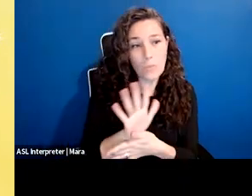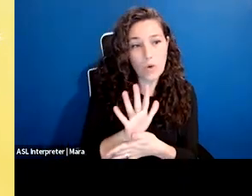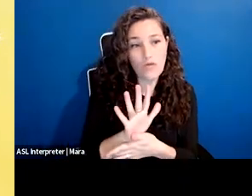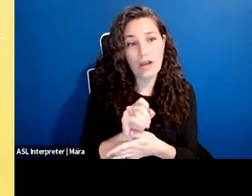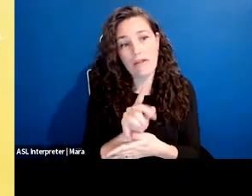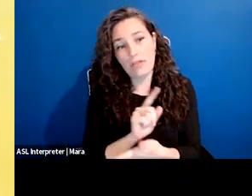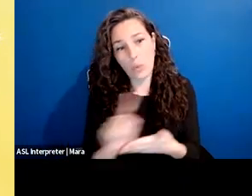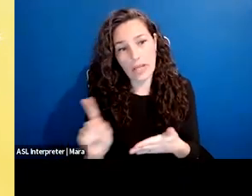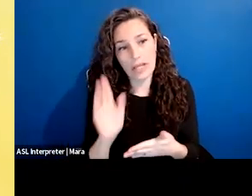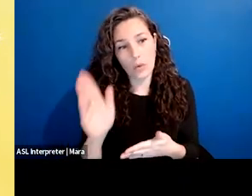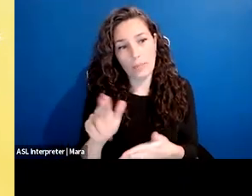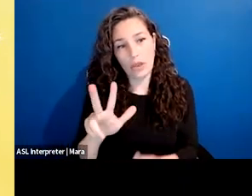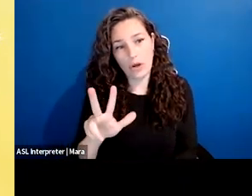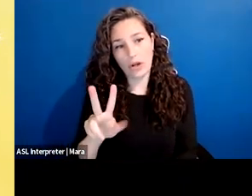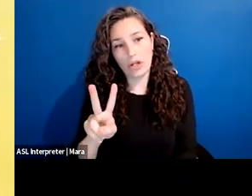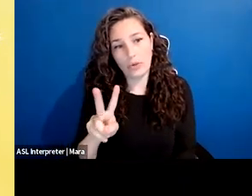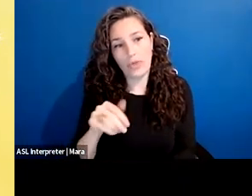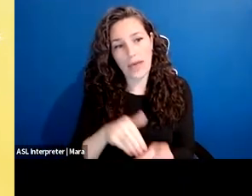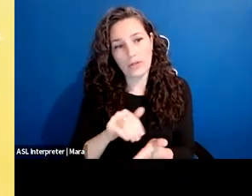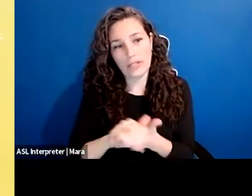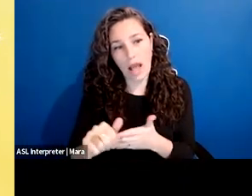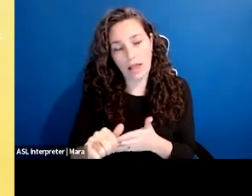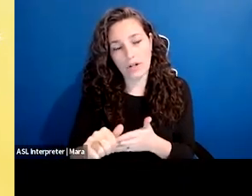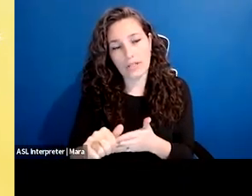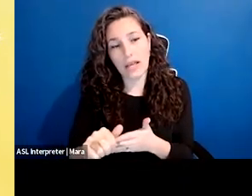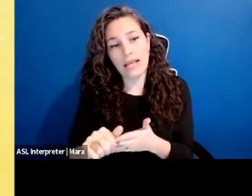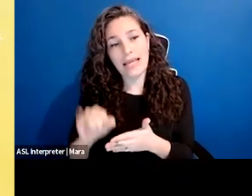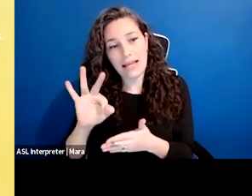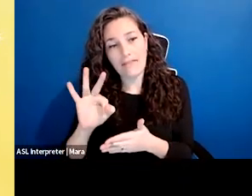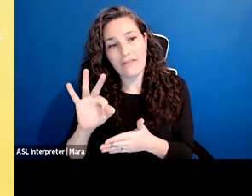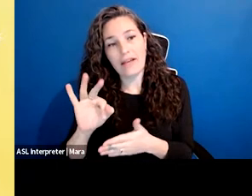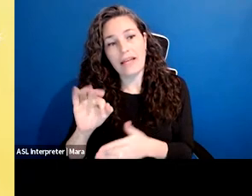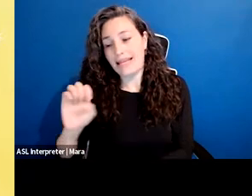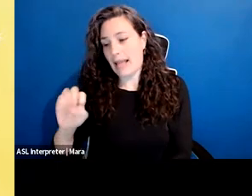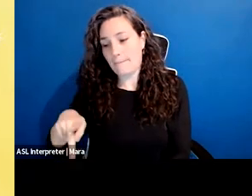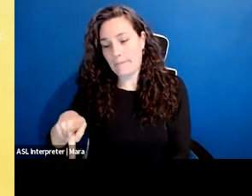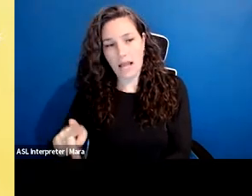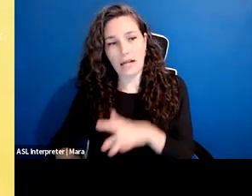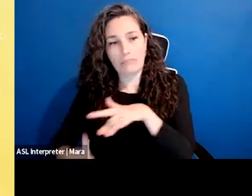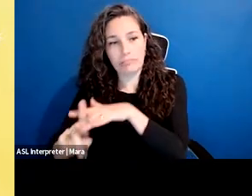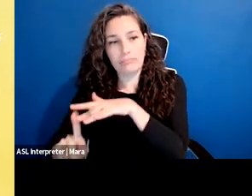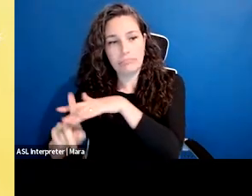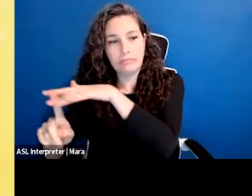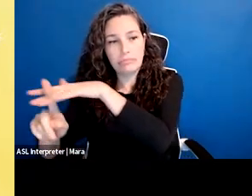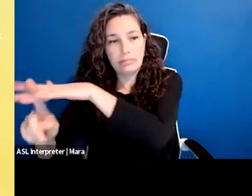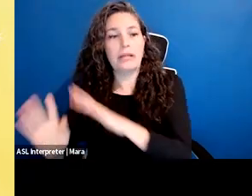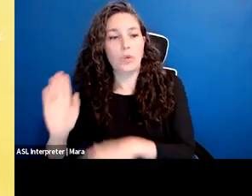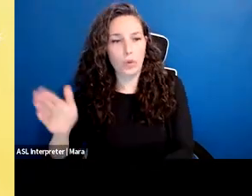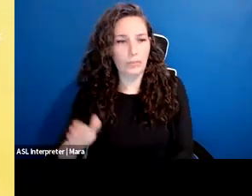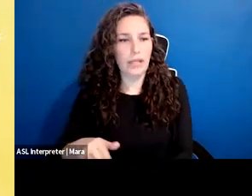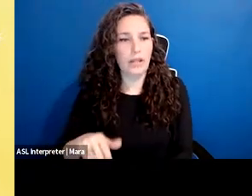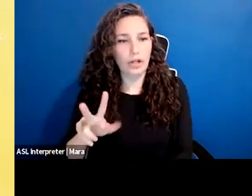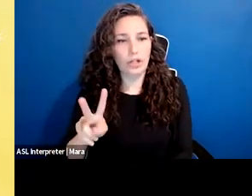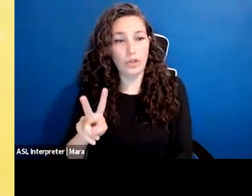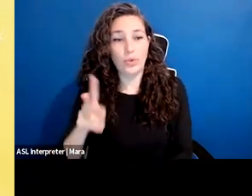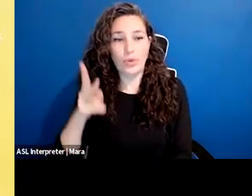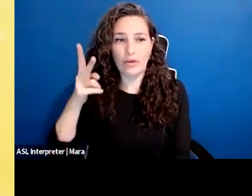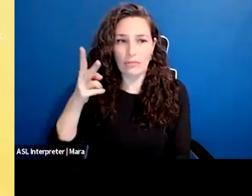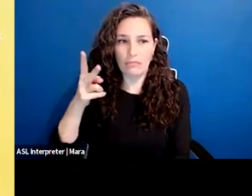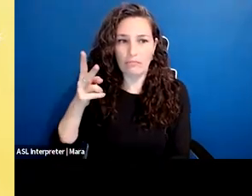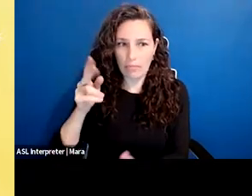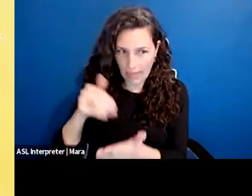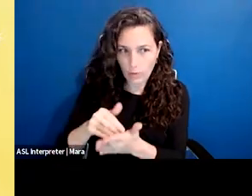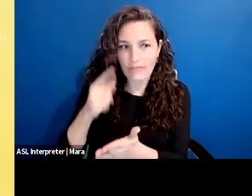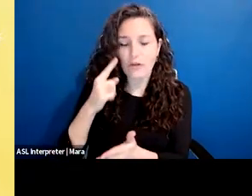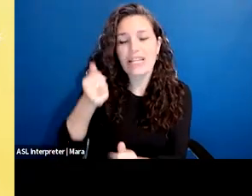be $32,000 for the movie. If it's an episodic series, it would be $32,000 per episode. There's an additional money